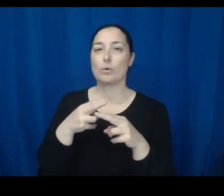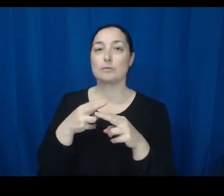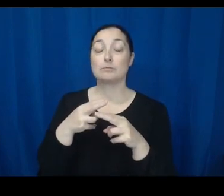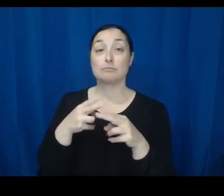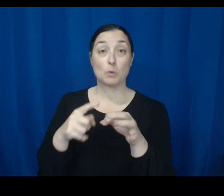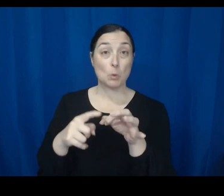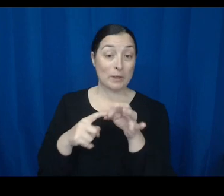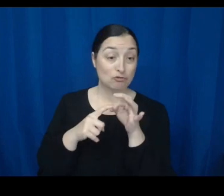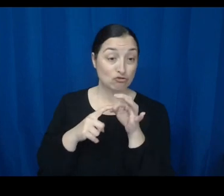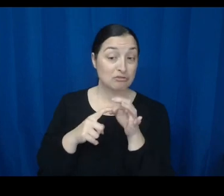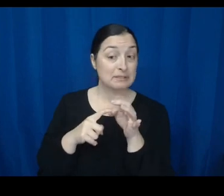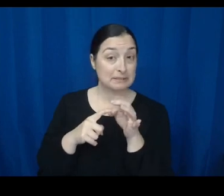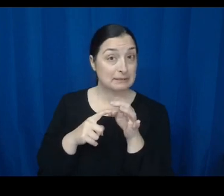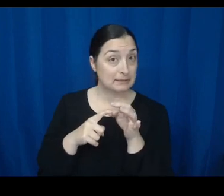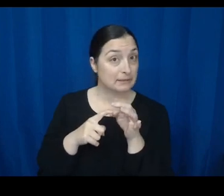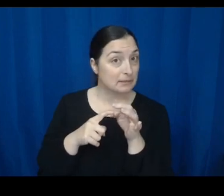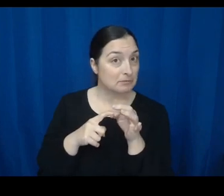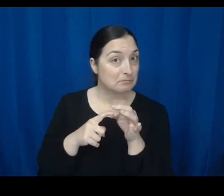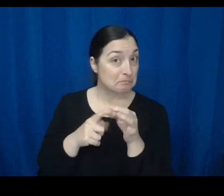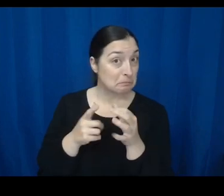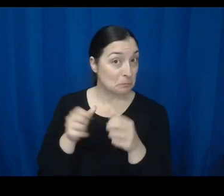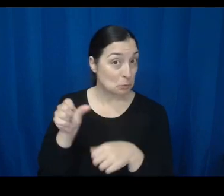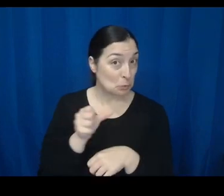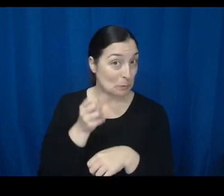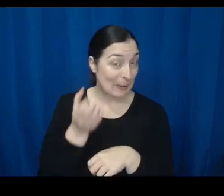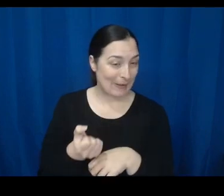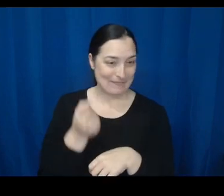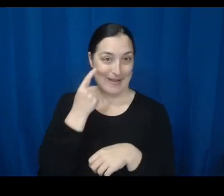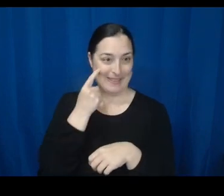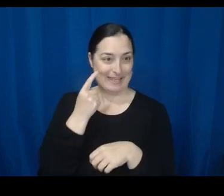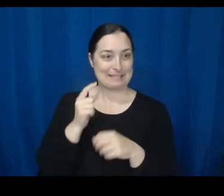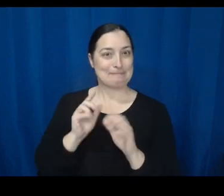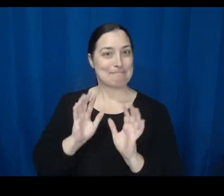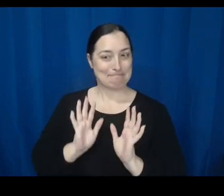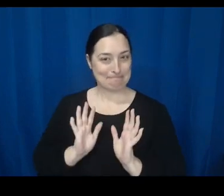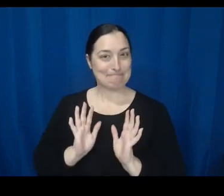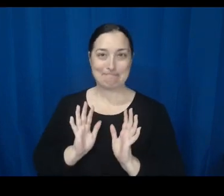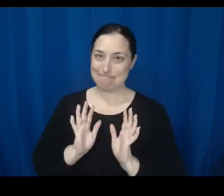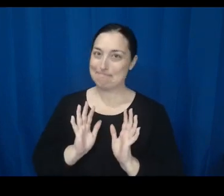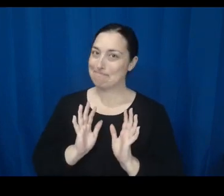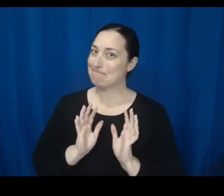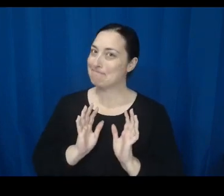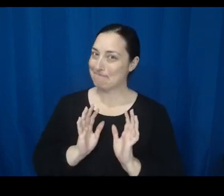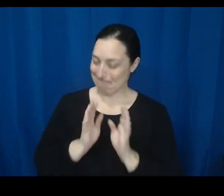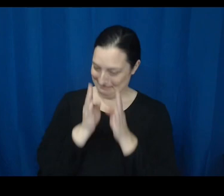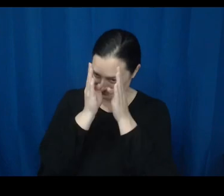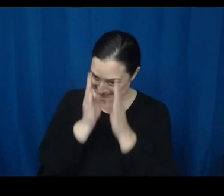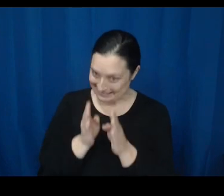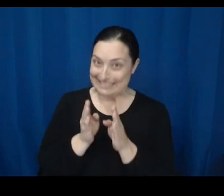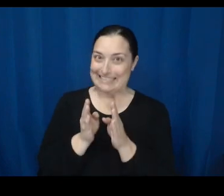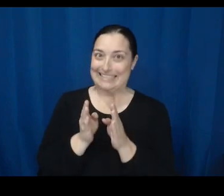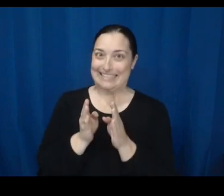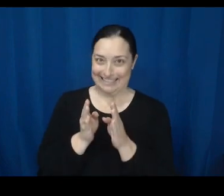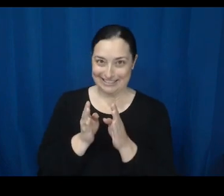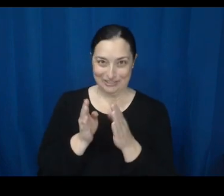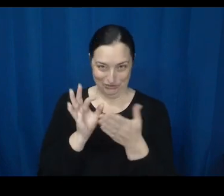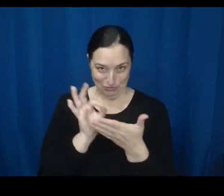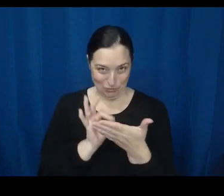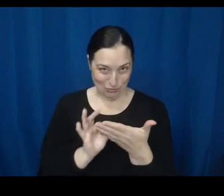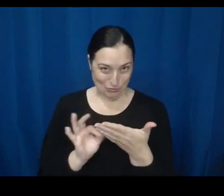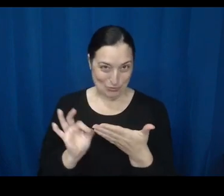questions, but at the moment I think we're quite needing to be quite focused on drawing for these